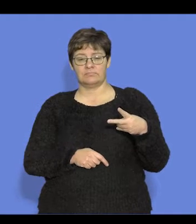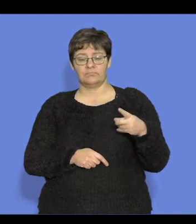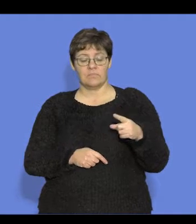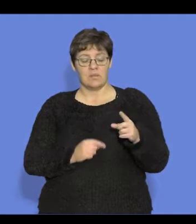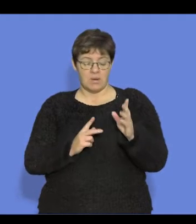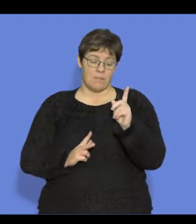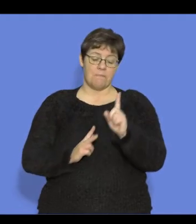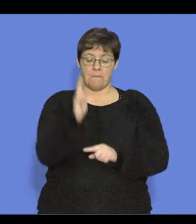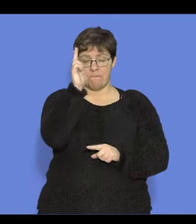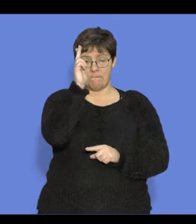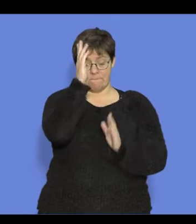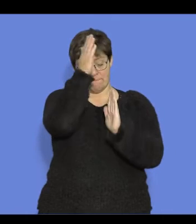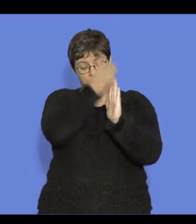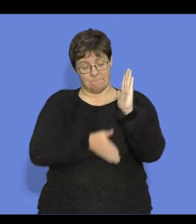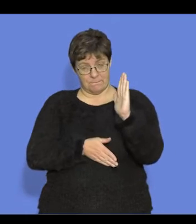section